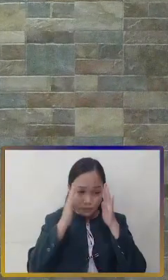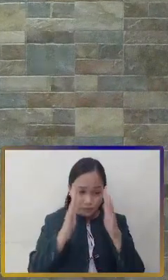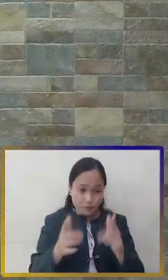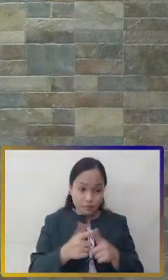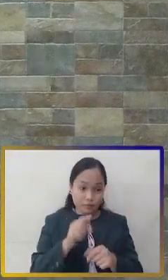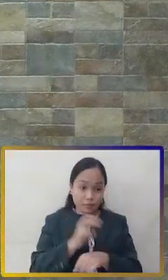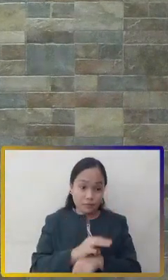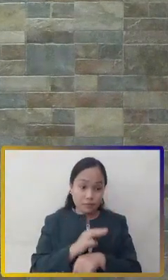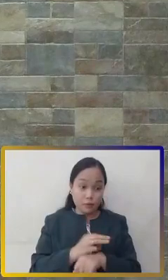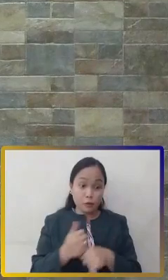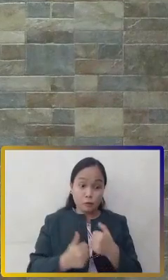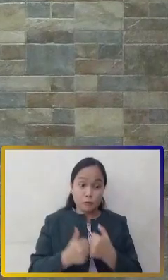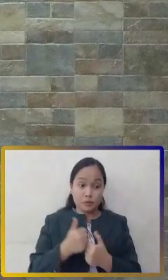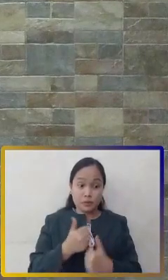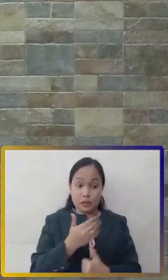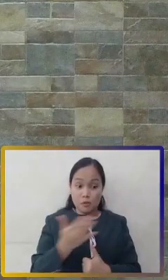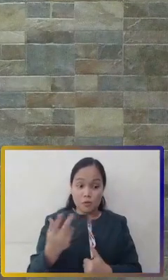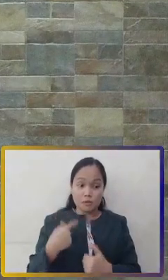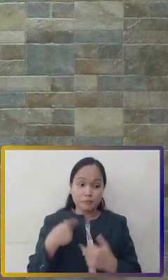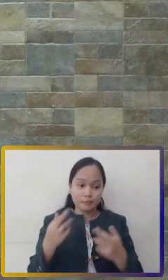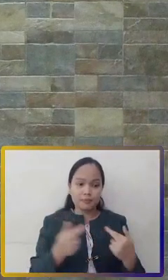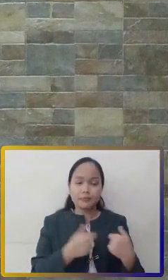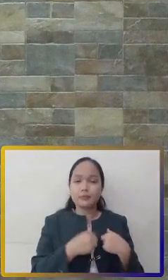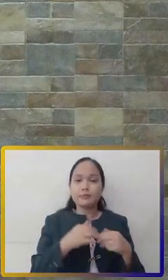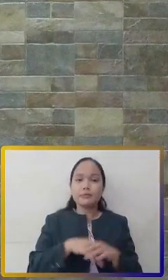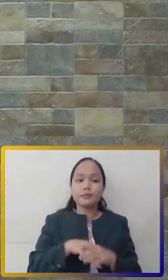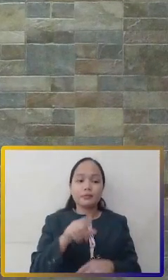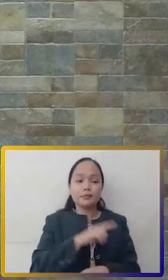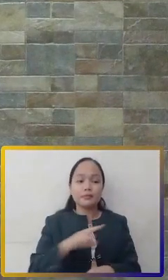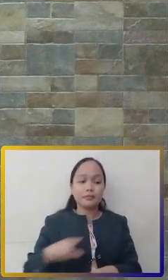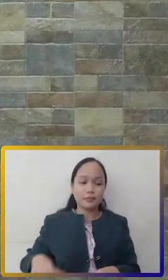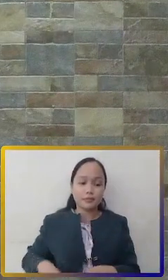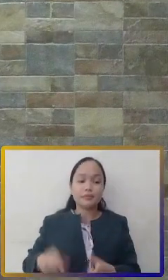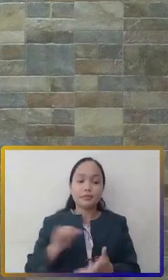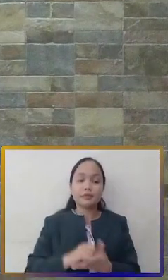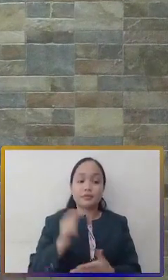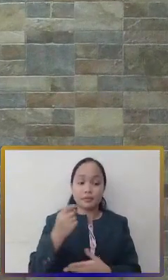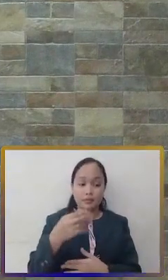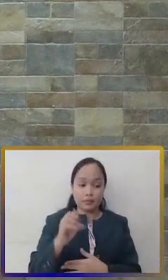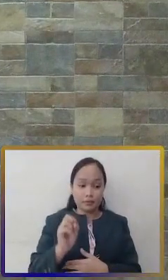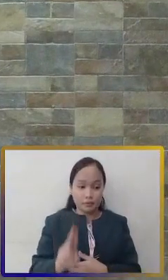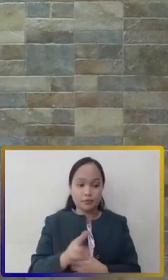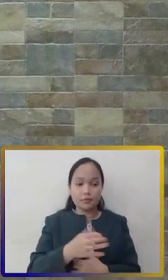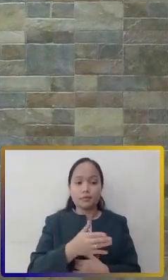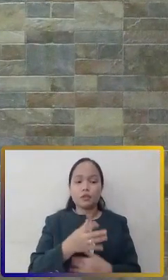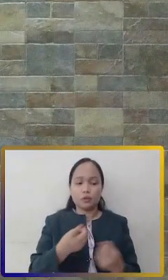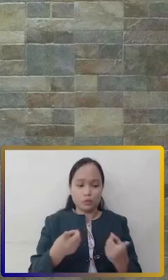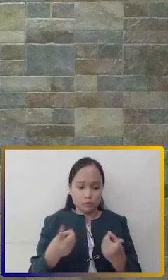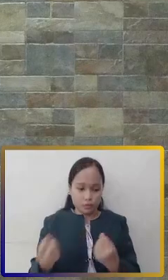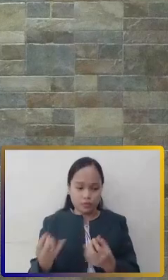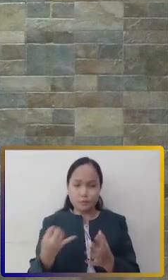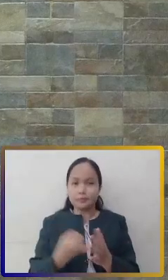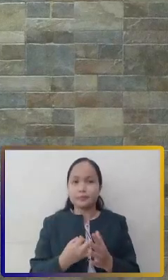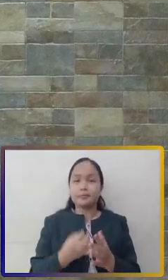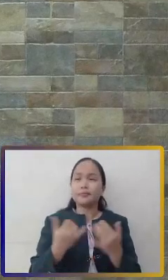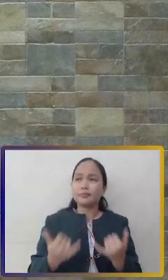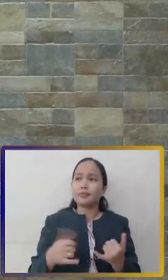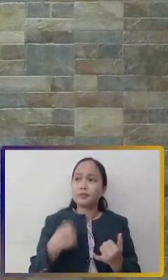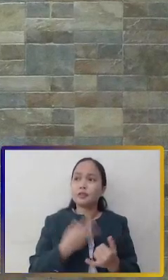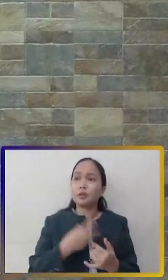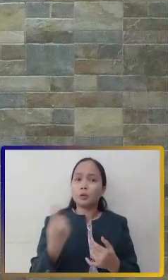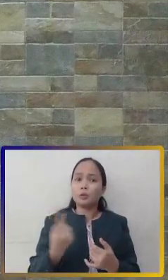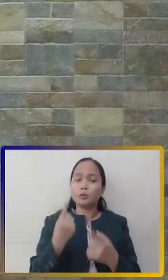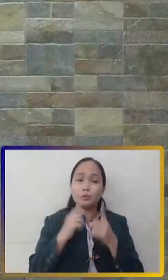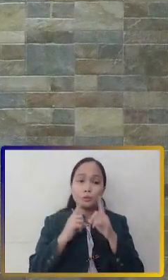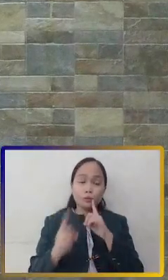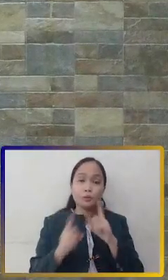ministry which thou hast received in the Lord that thou fulfill it. We are going to only to talk